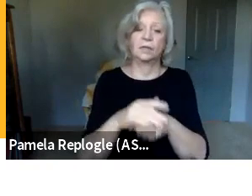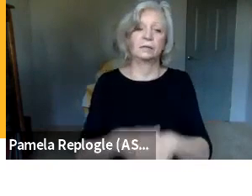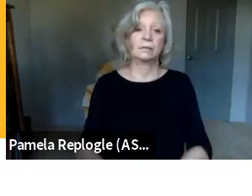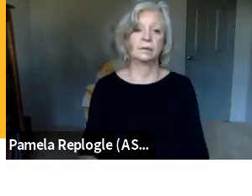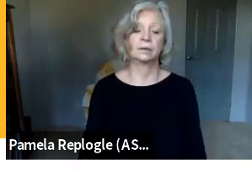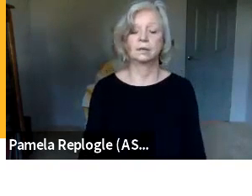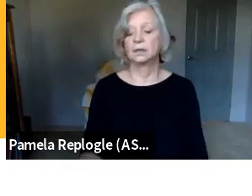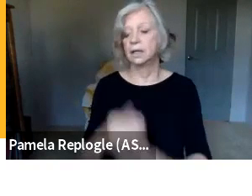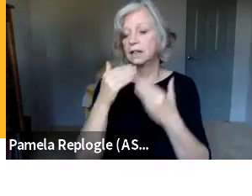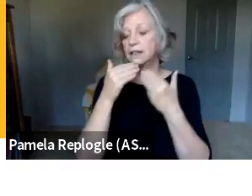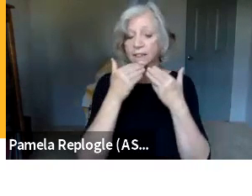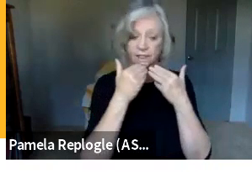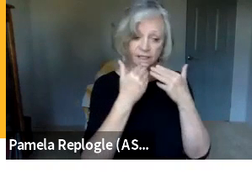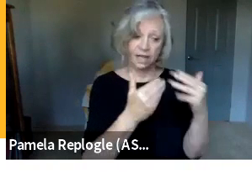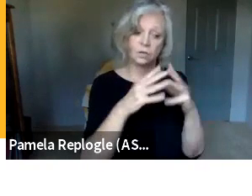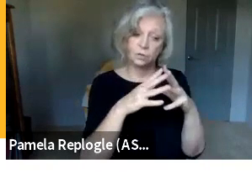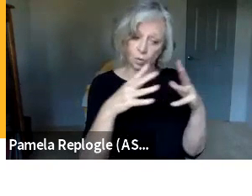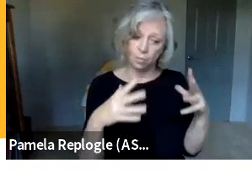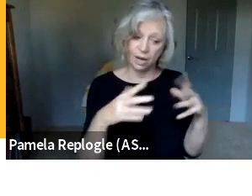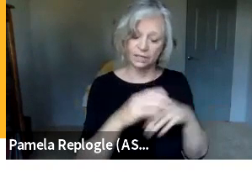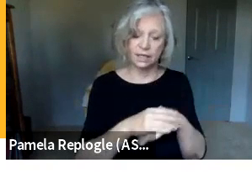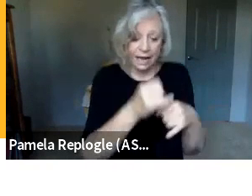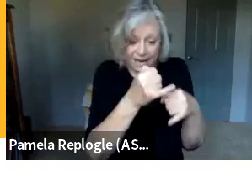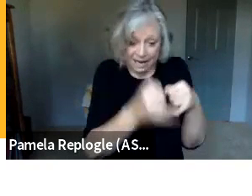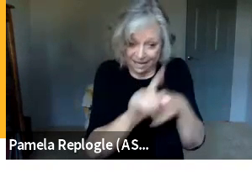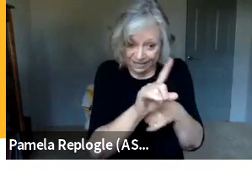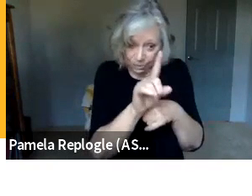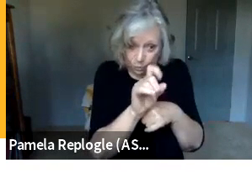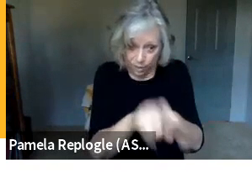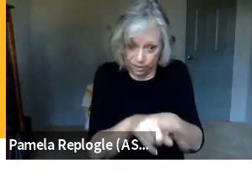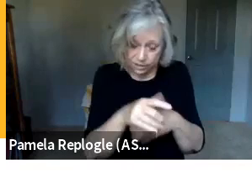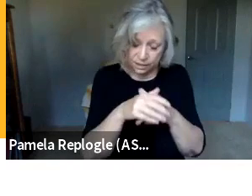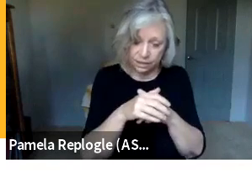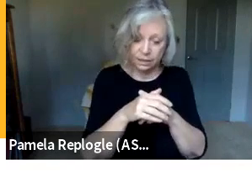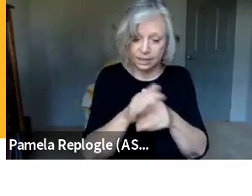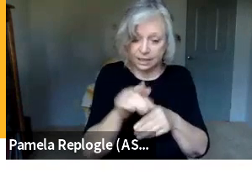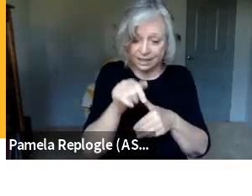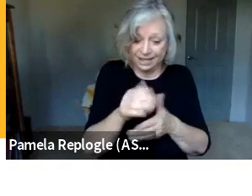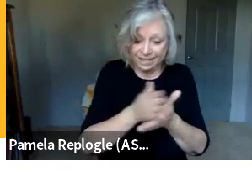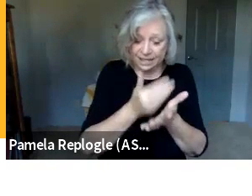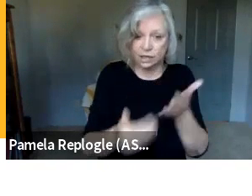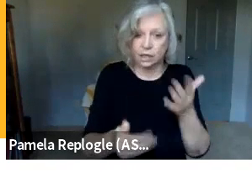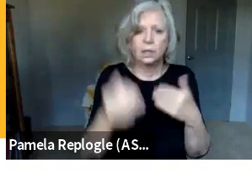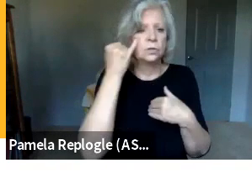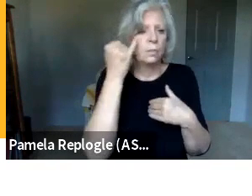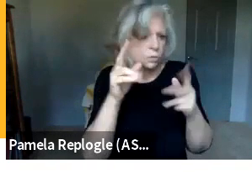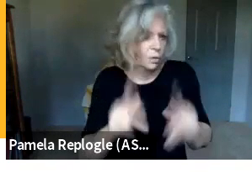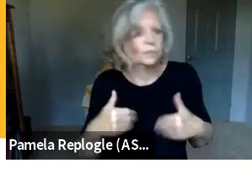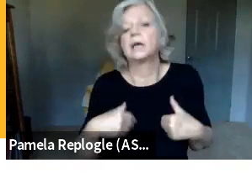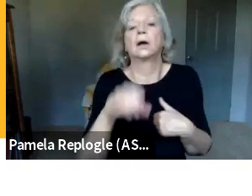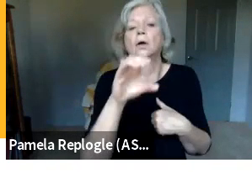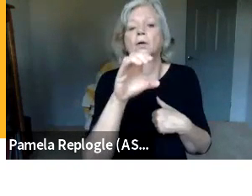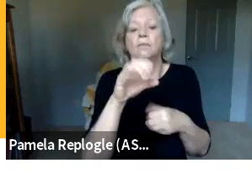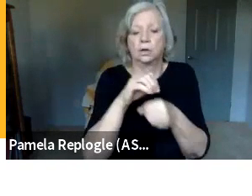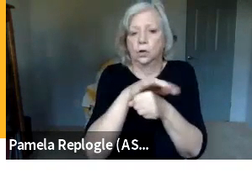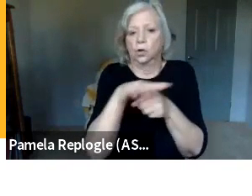Thank you very much. The last question in this section is, if a person has COVID antibodies, why must